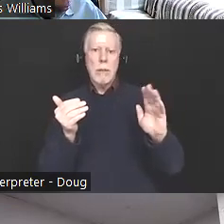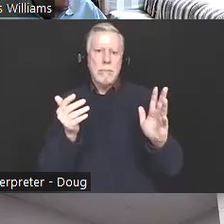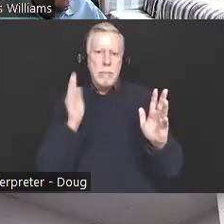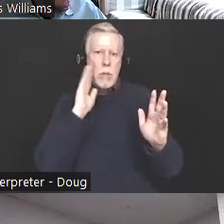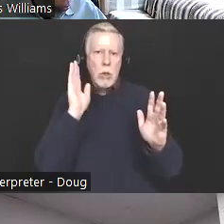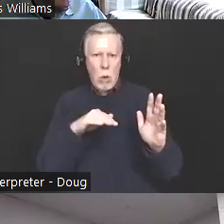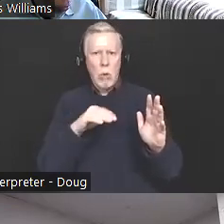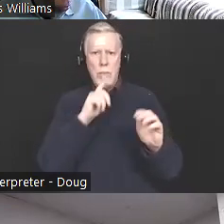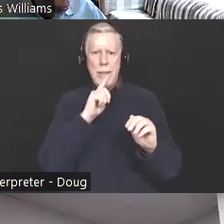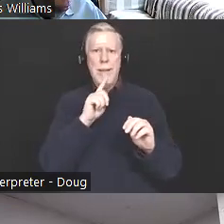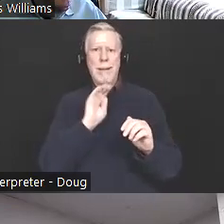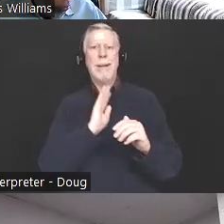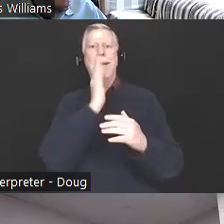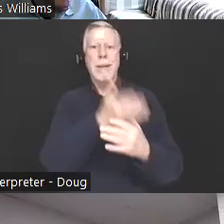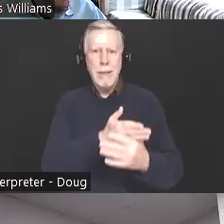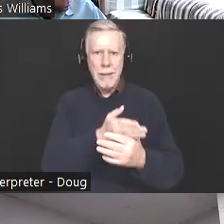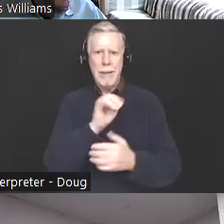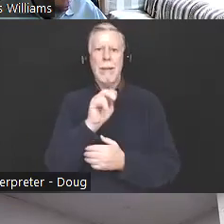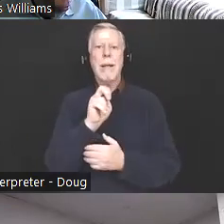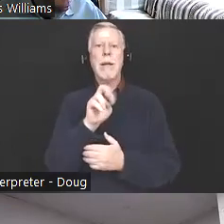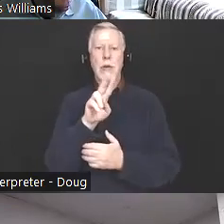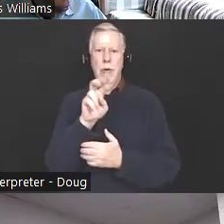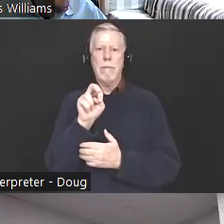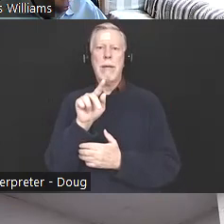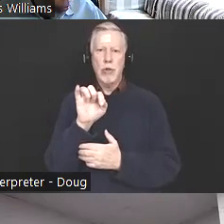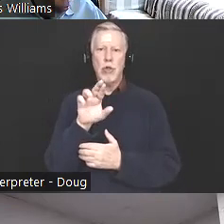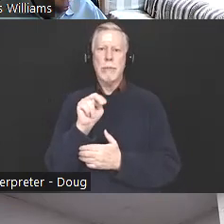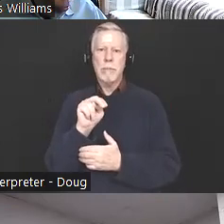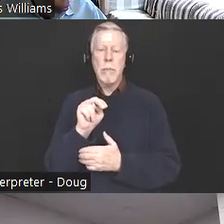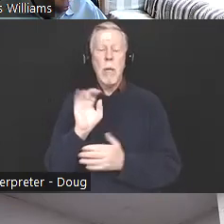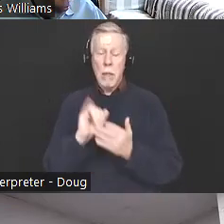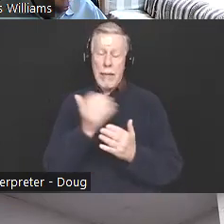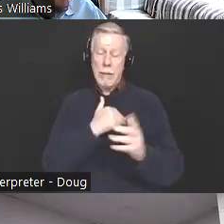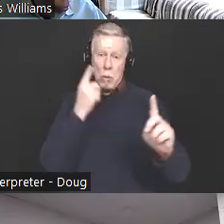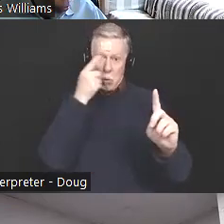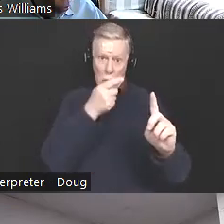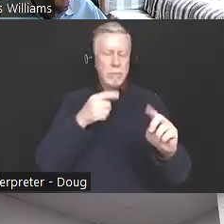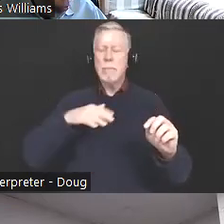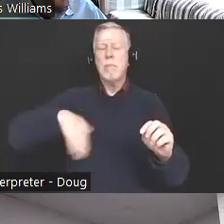being an intervention. So that's really our goal, but we're far from there yet.